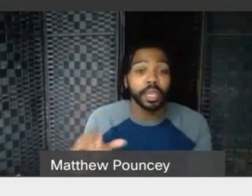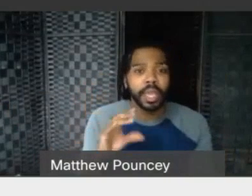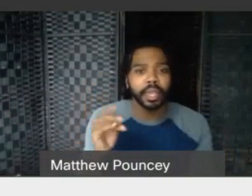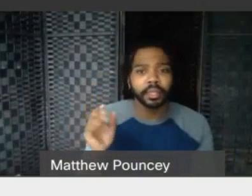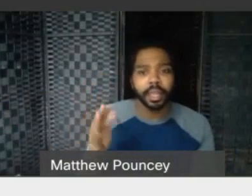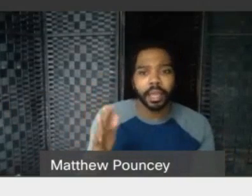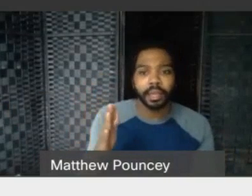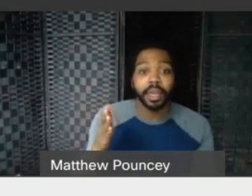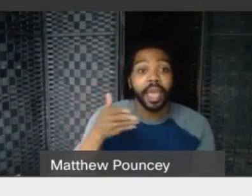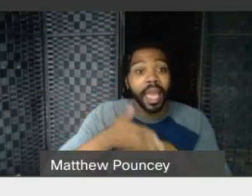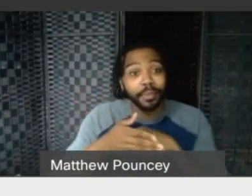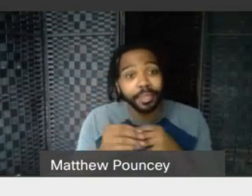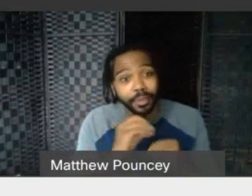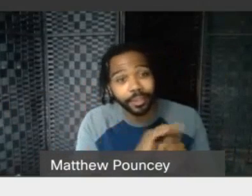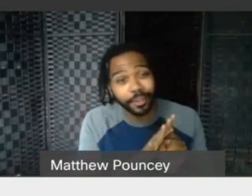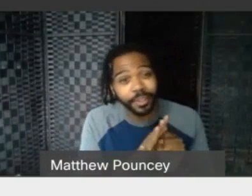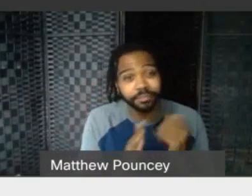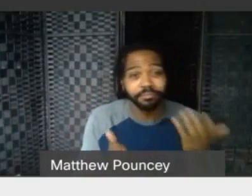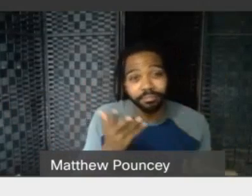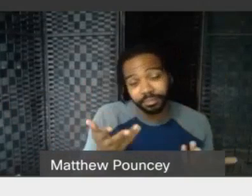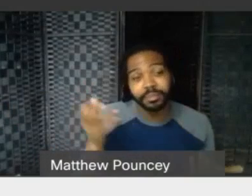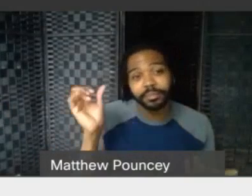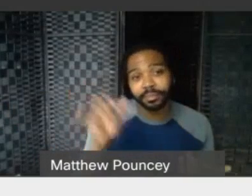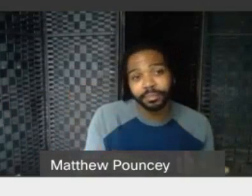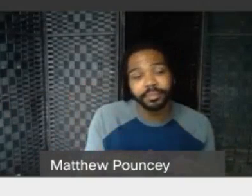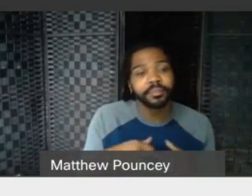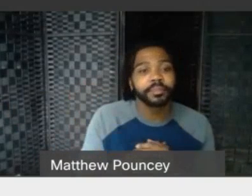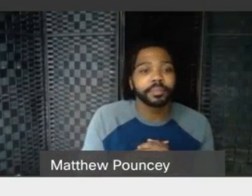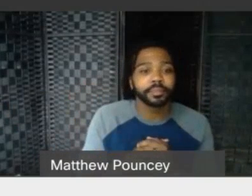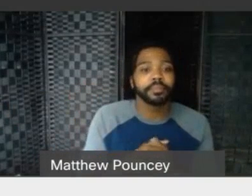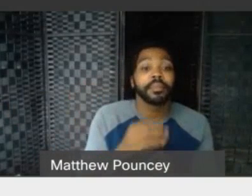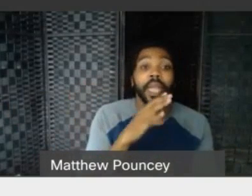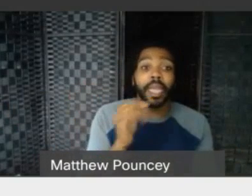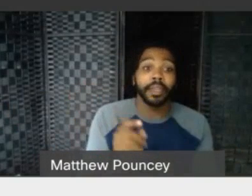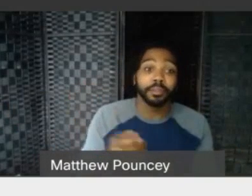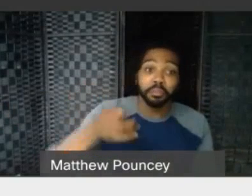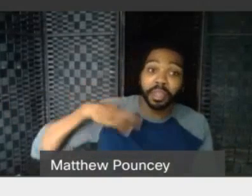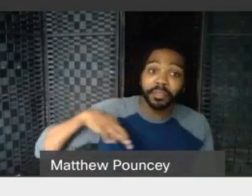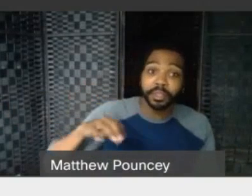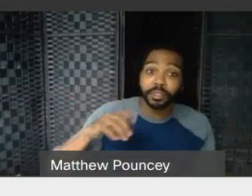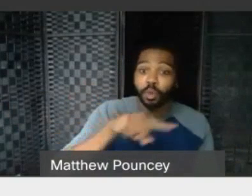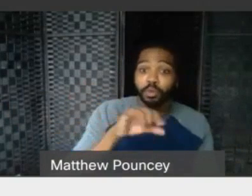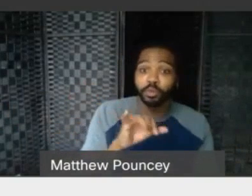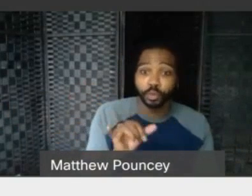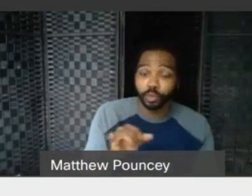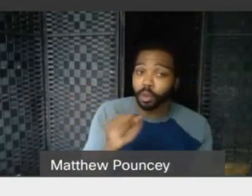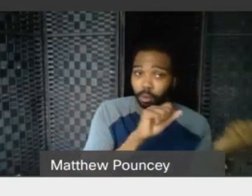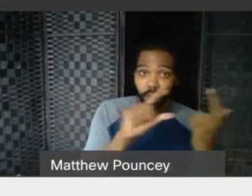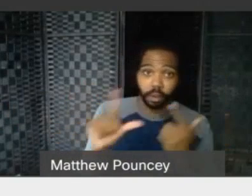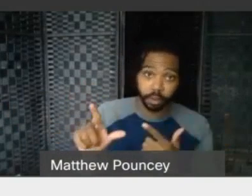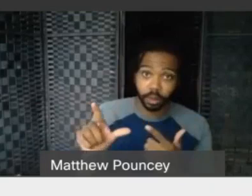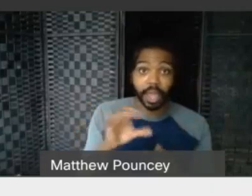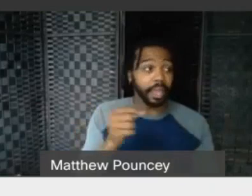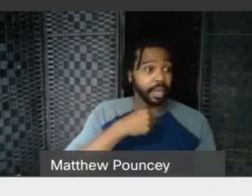of post-COVID um, uh, and useful for all stakeholders and